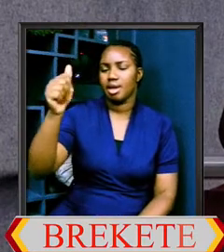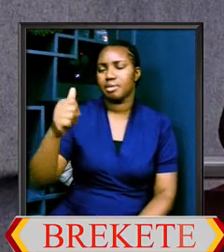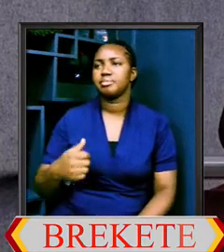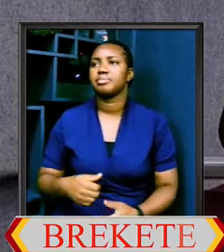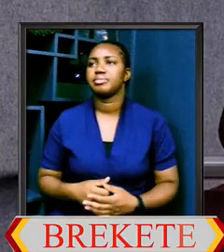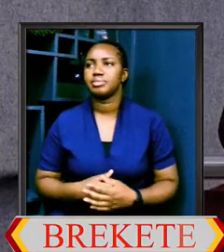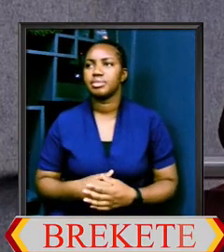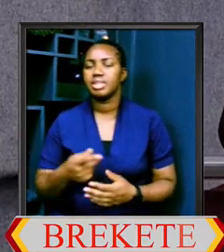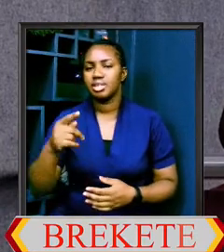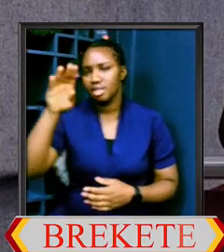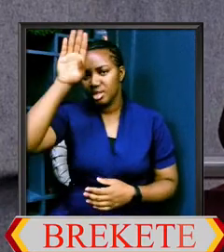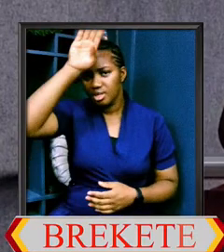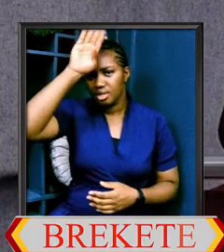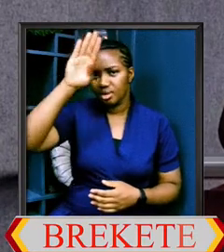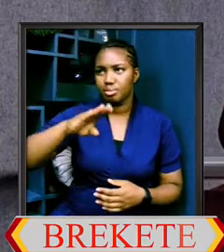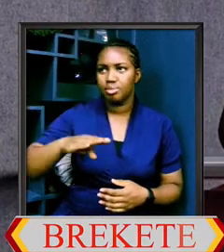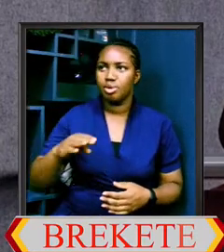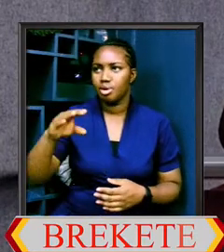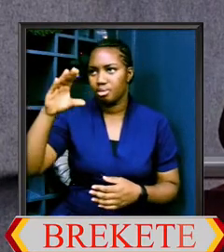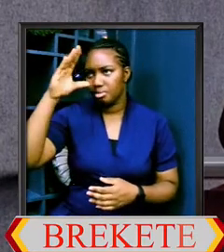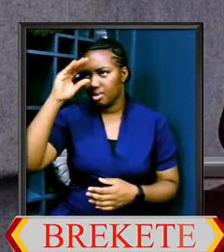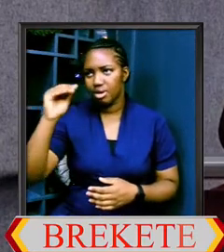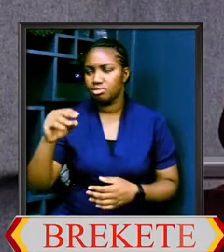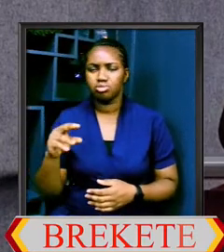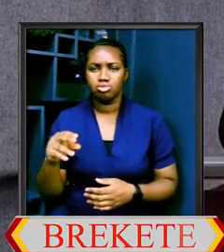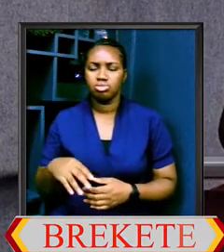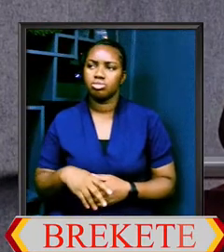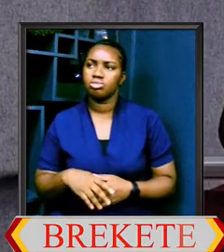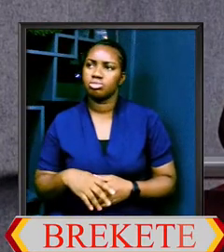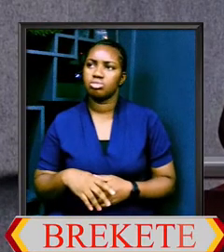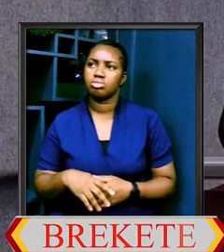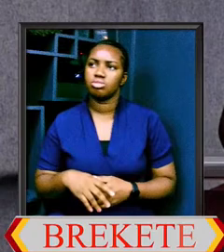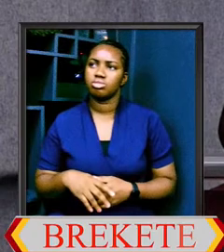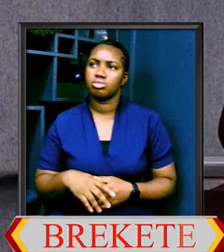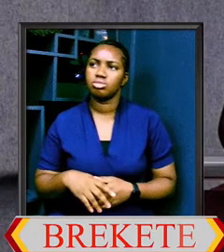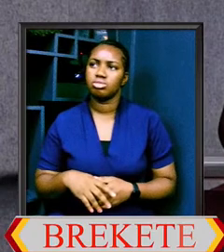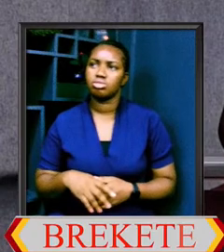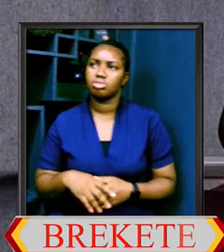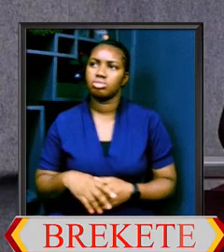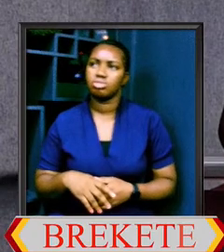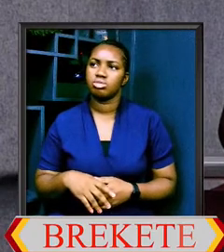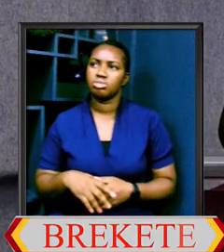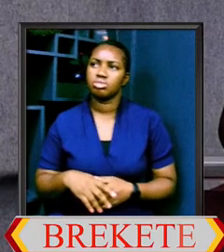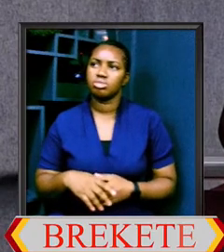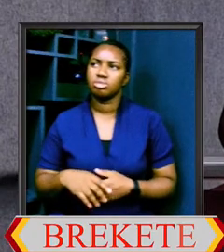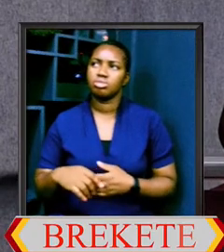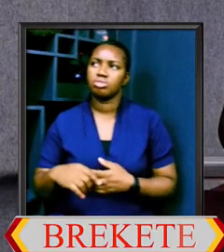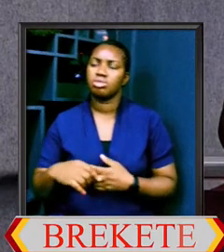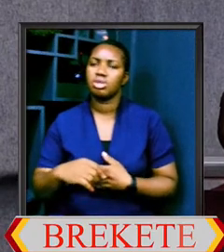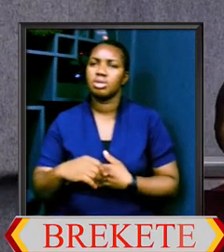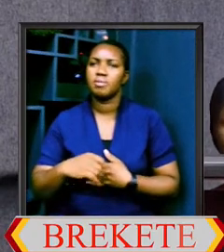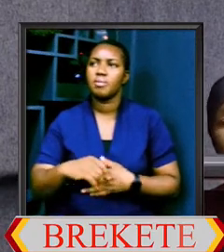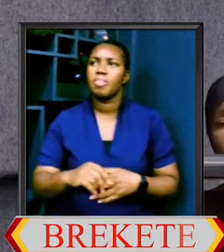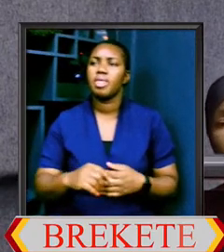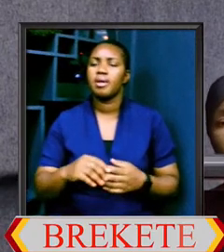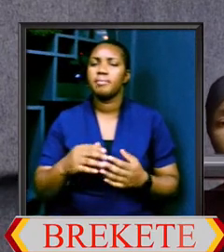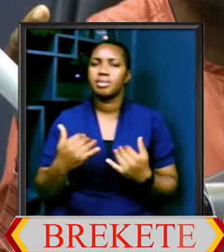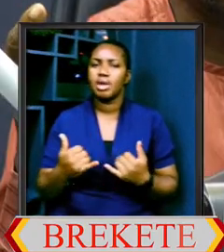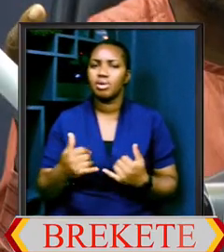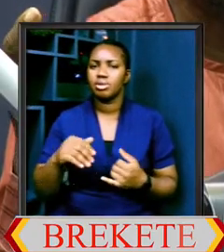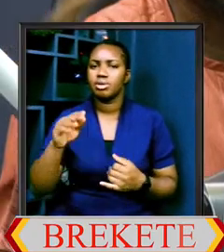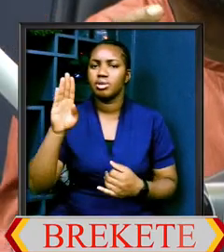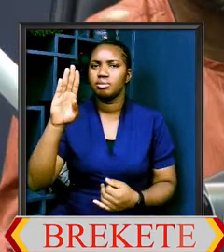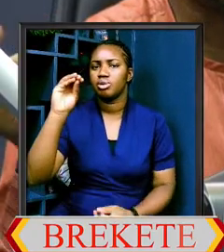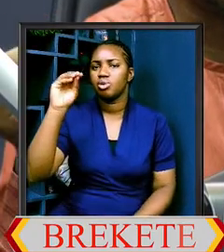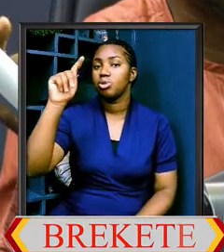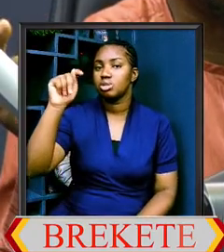sir. The one we park to village? No. Okay. It's a pass, the park to village. Okay, this one, na BOT